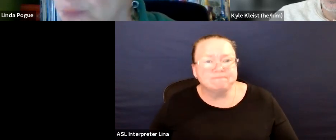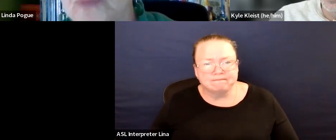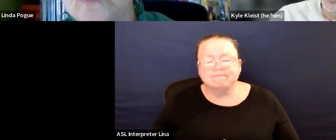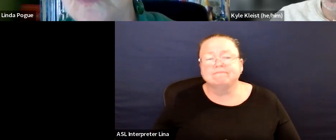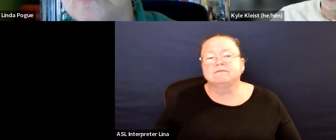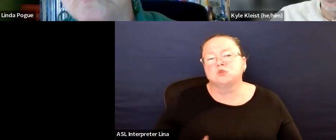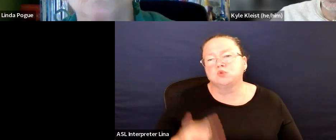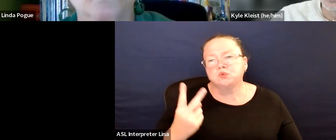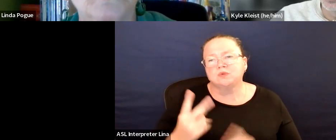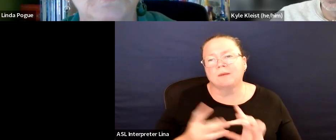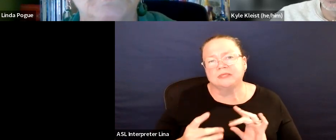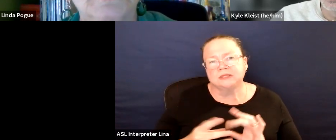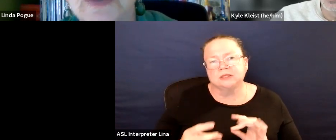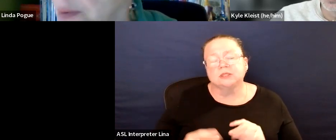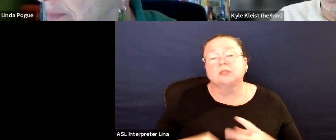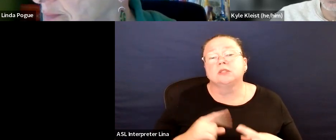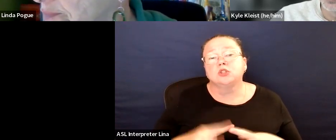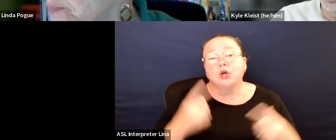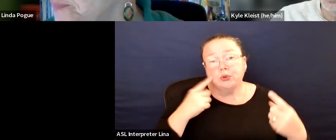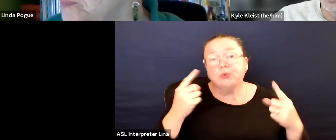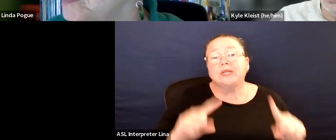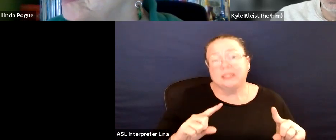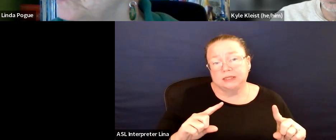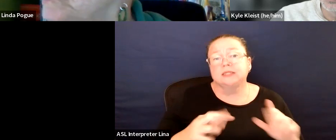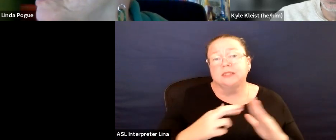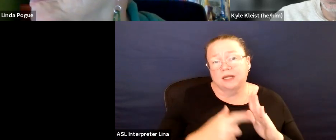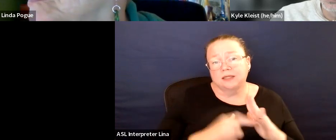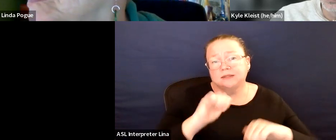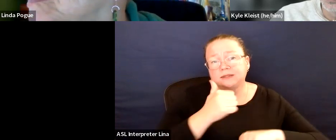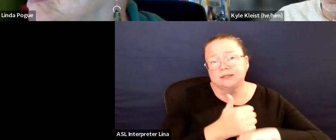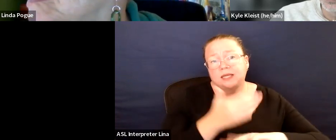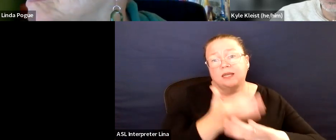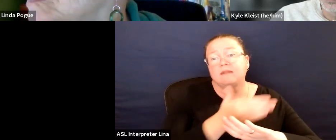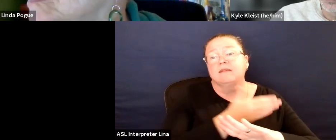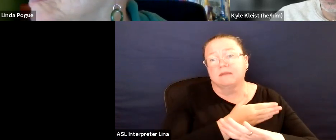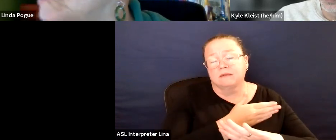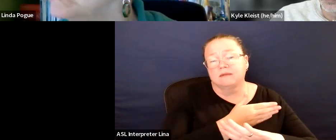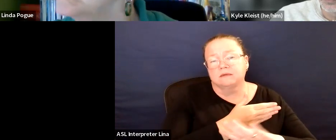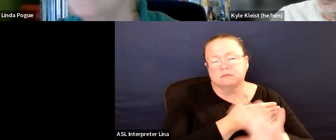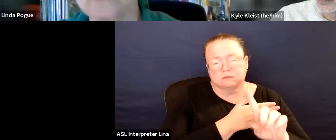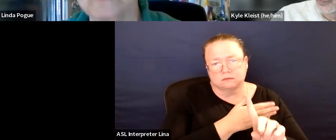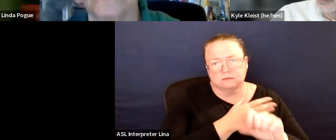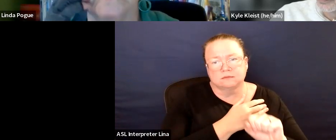2 comments. Agree, the guidelines set in an,